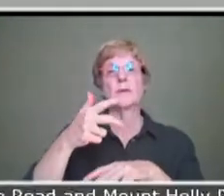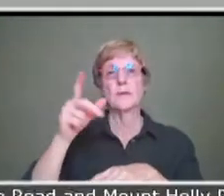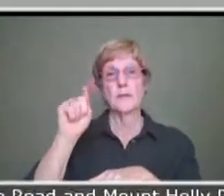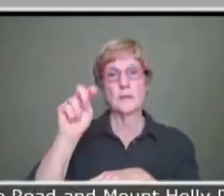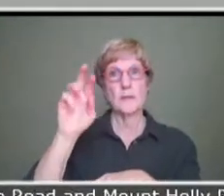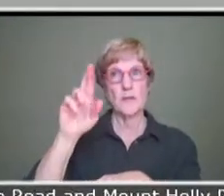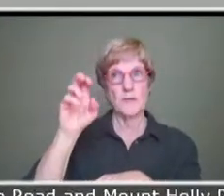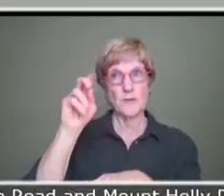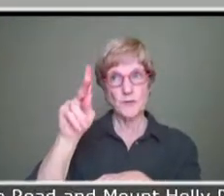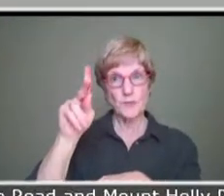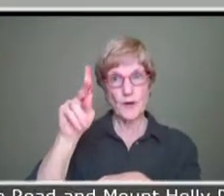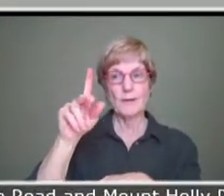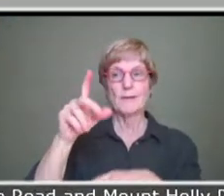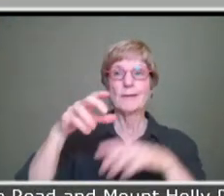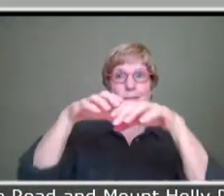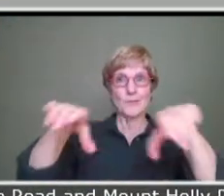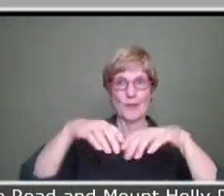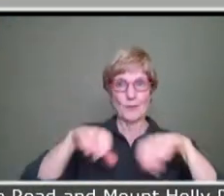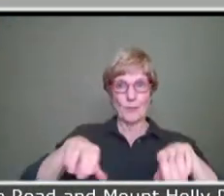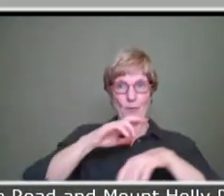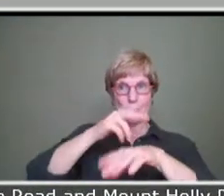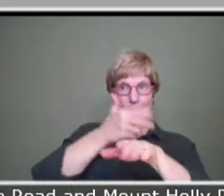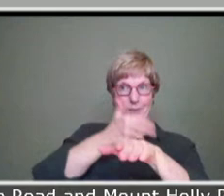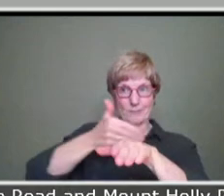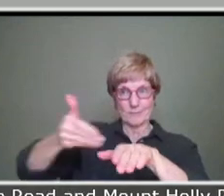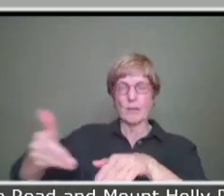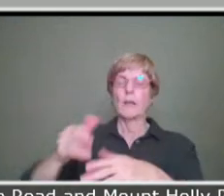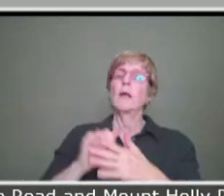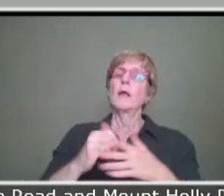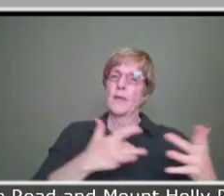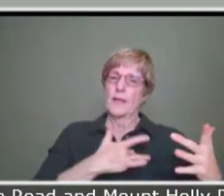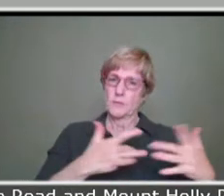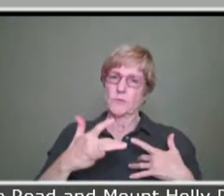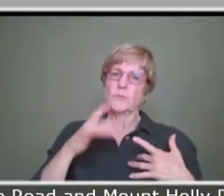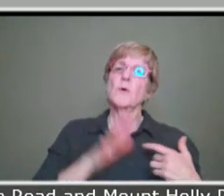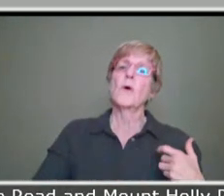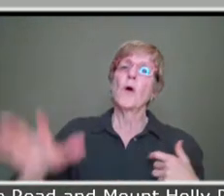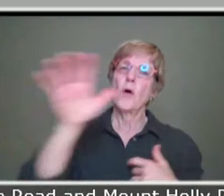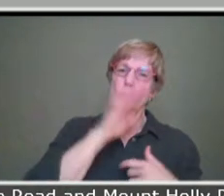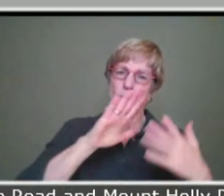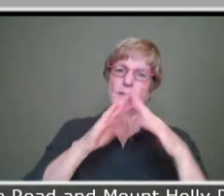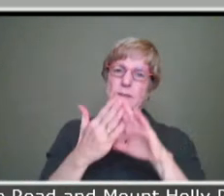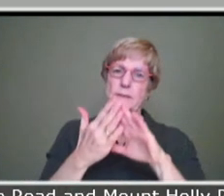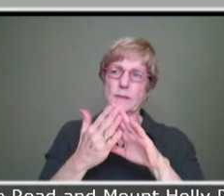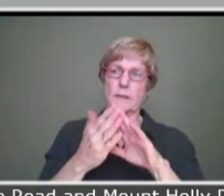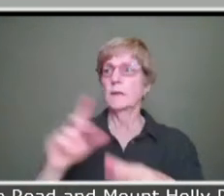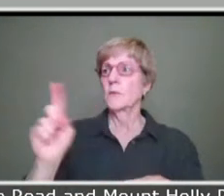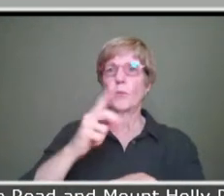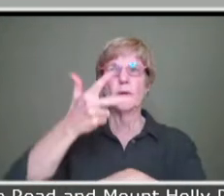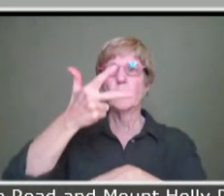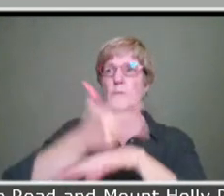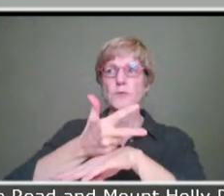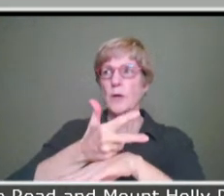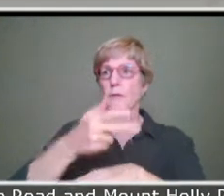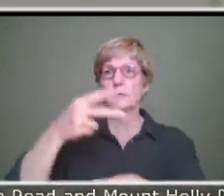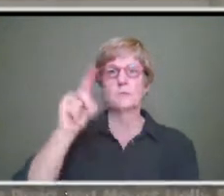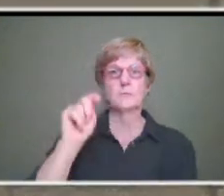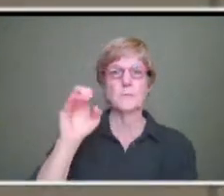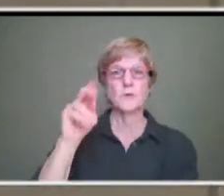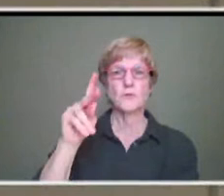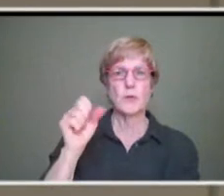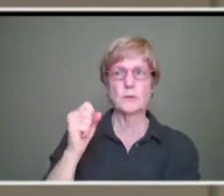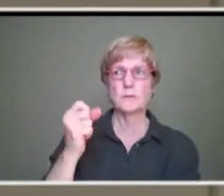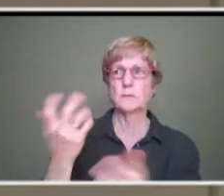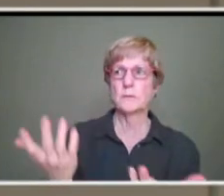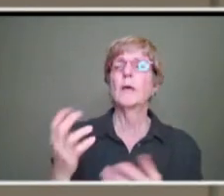truck trailer parking in the back that is a concern that we're having throughout the city where do trucks park so I appreciate the fact